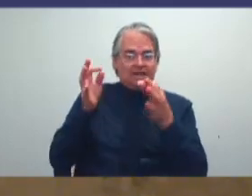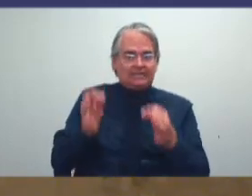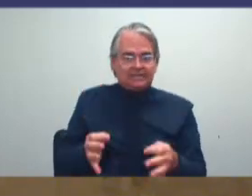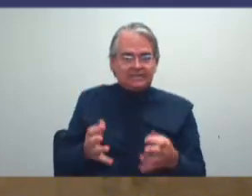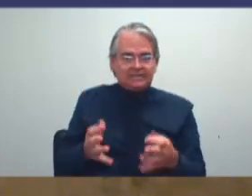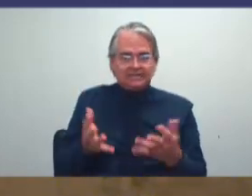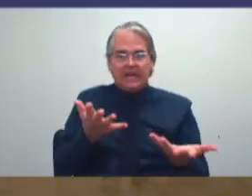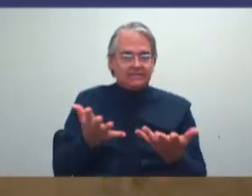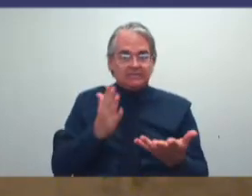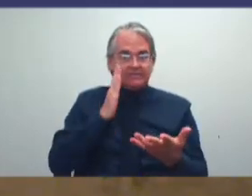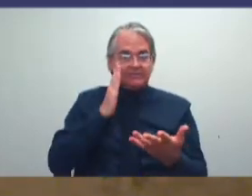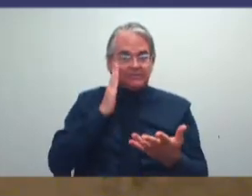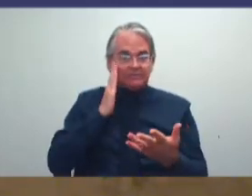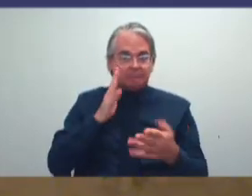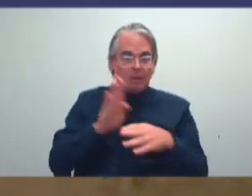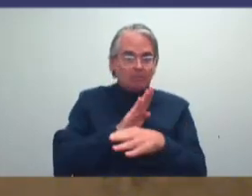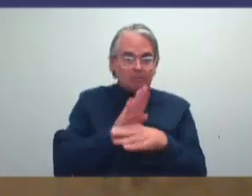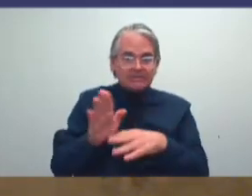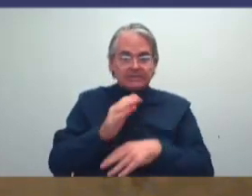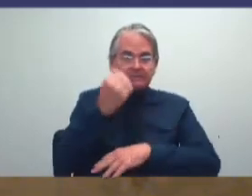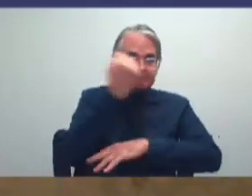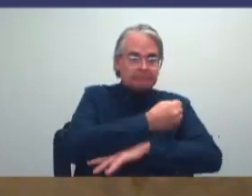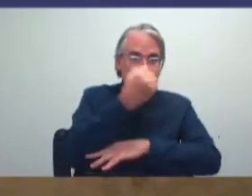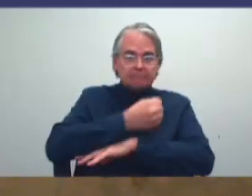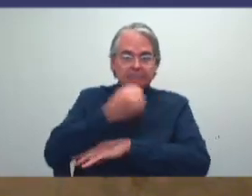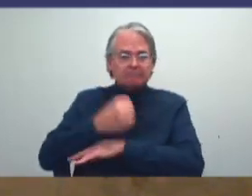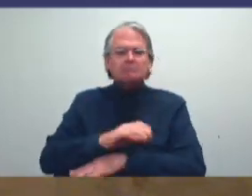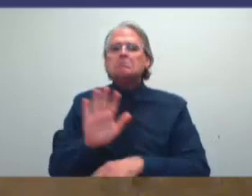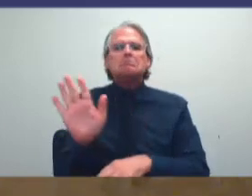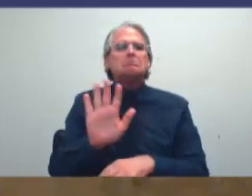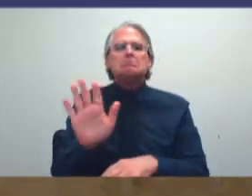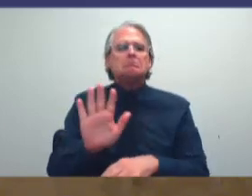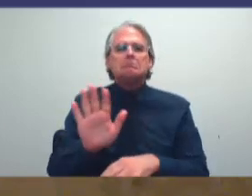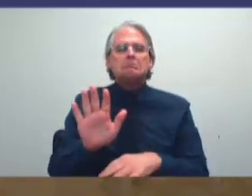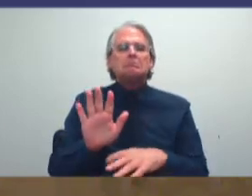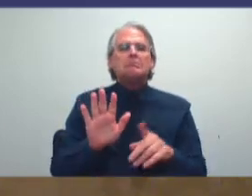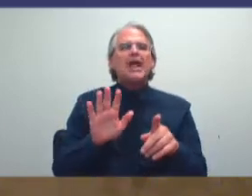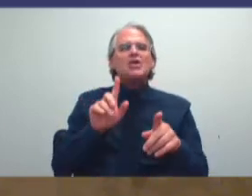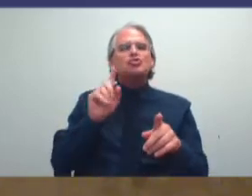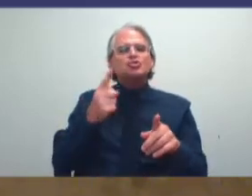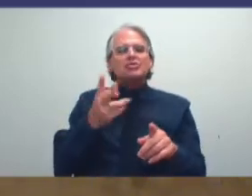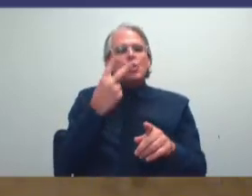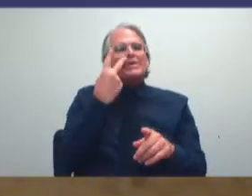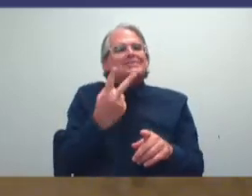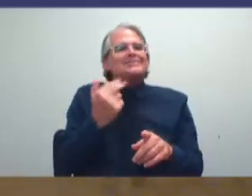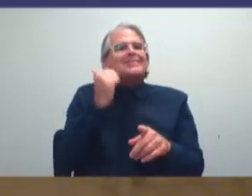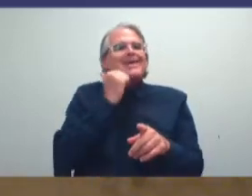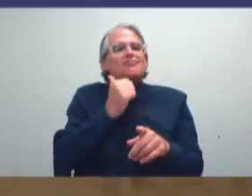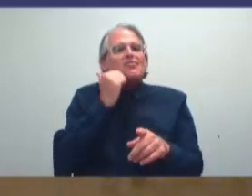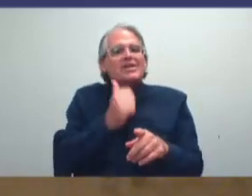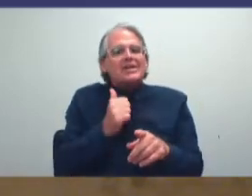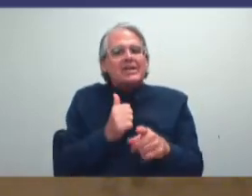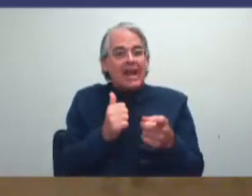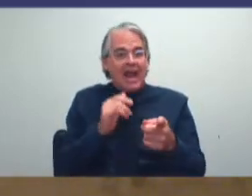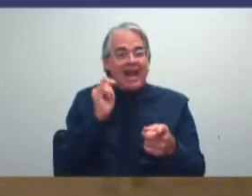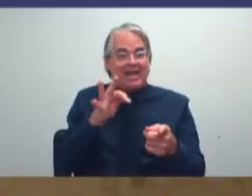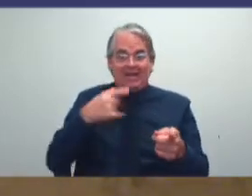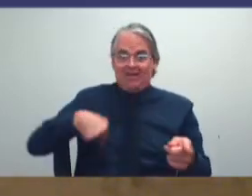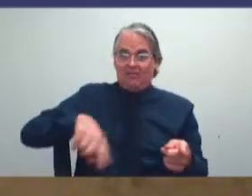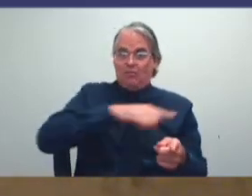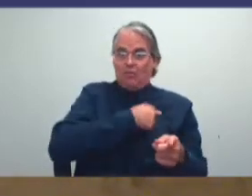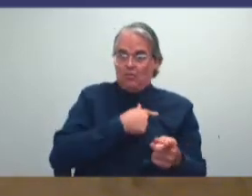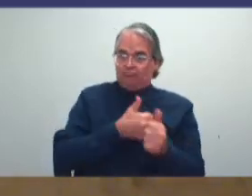It's really a daily reminder and educational tool on how we are doing modifying our behavior. And I'm